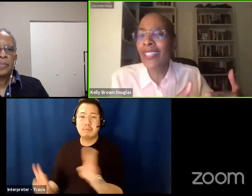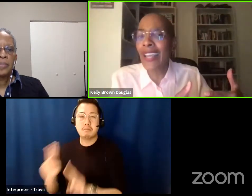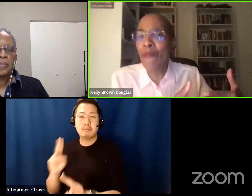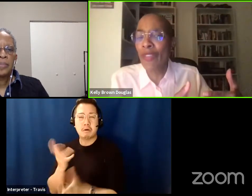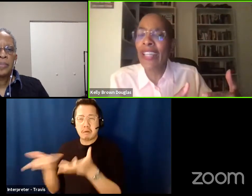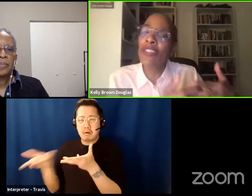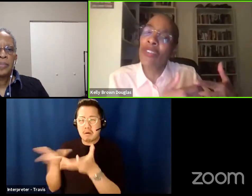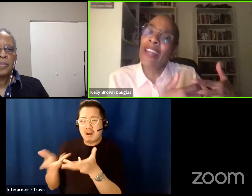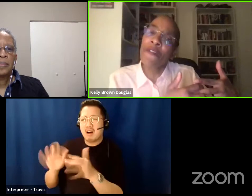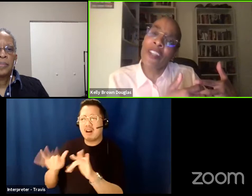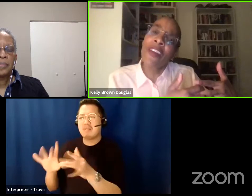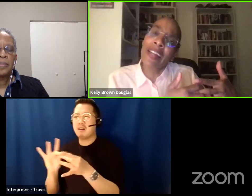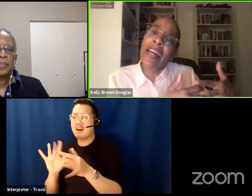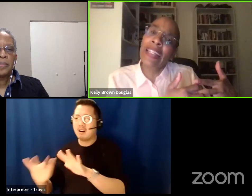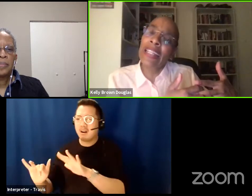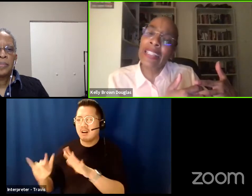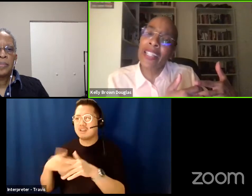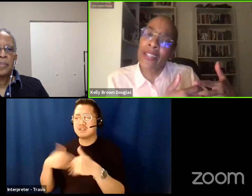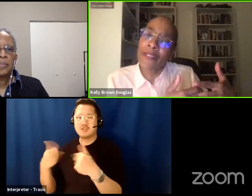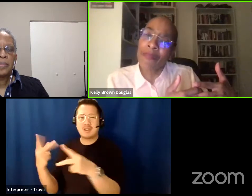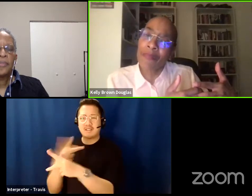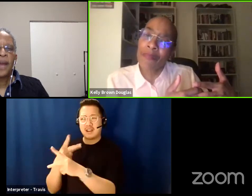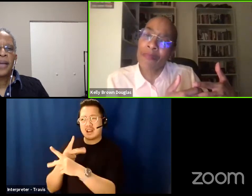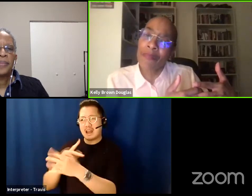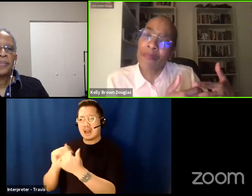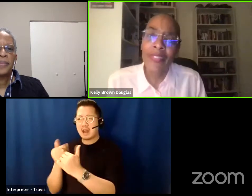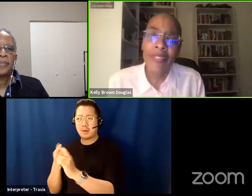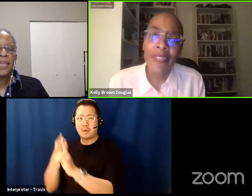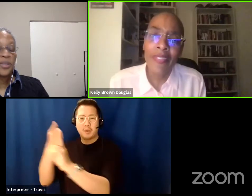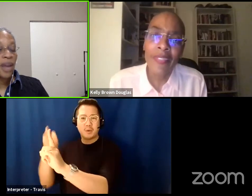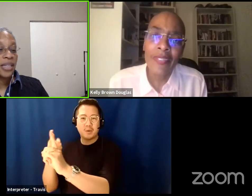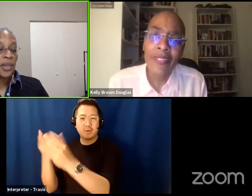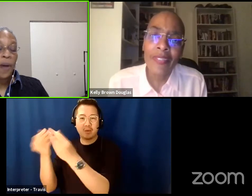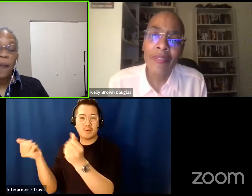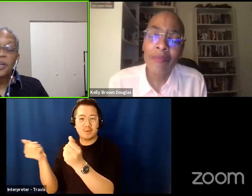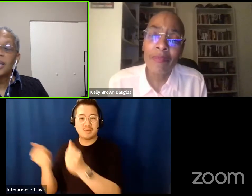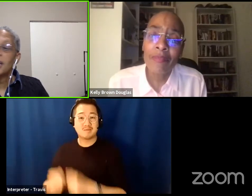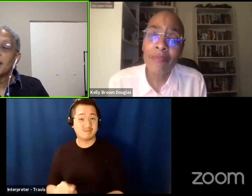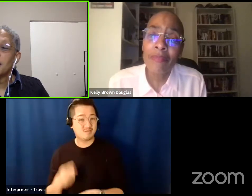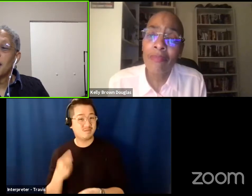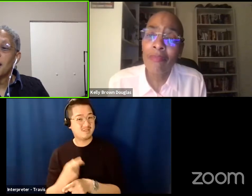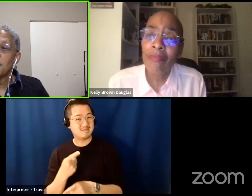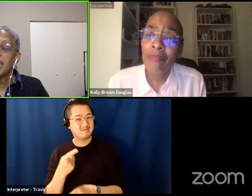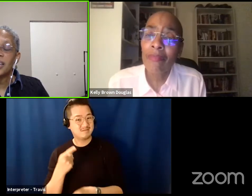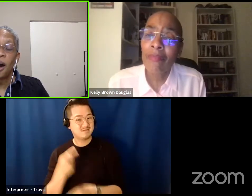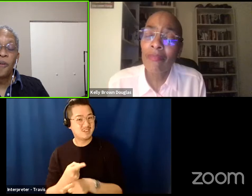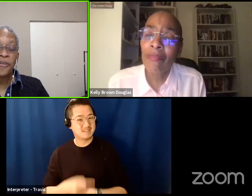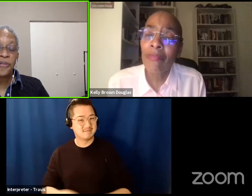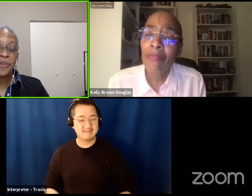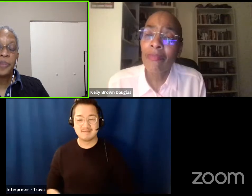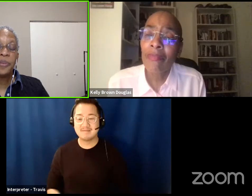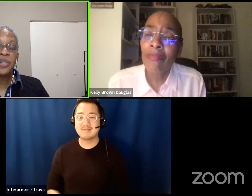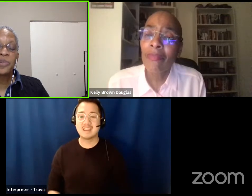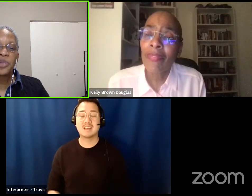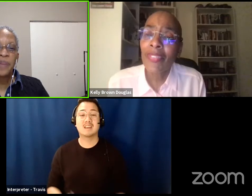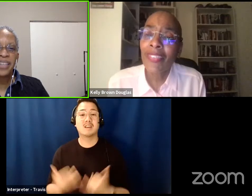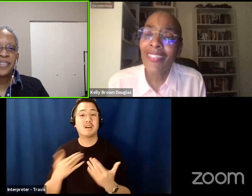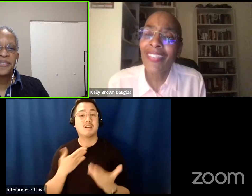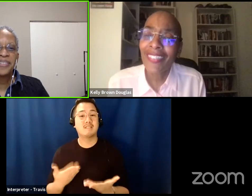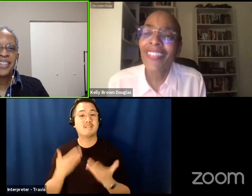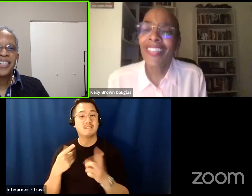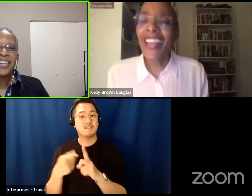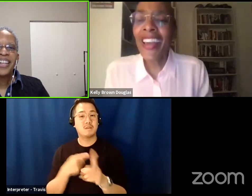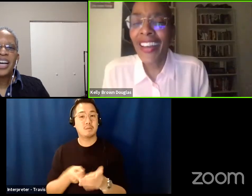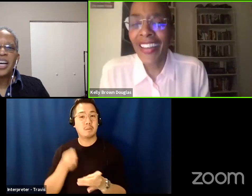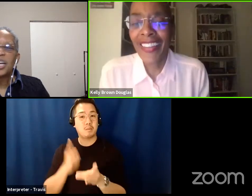it to the same thing and trying to figure out how to get there. Right, that's right. So I'm gonna make an offer from a Buddhist